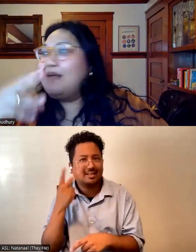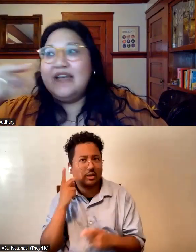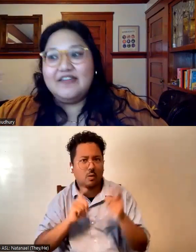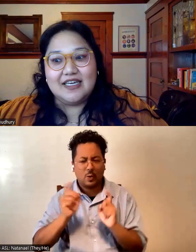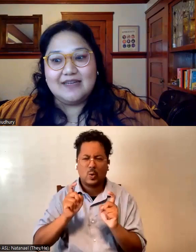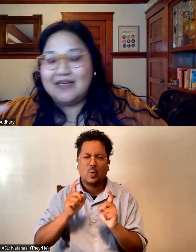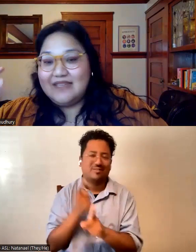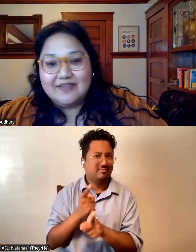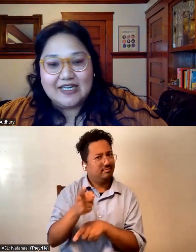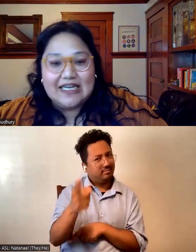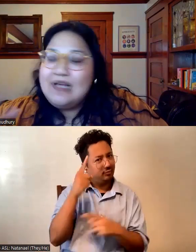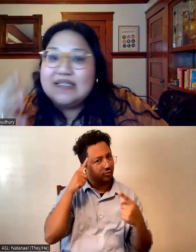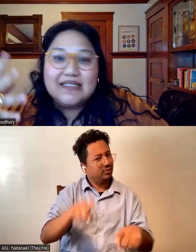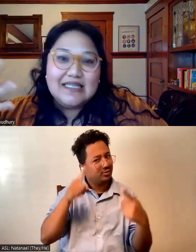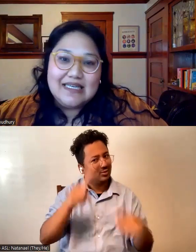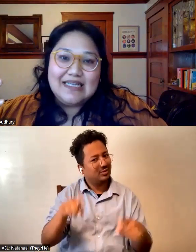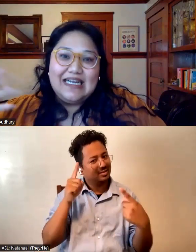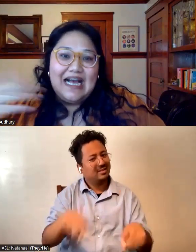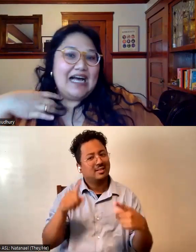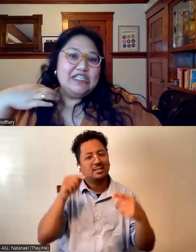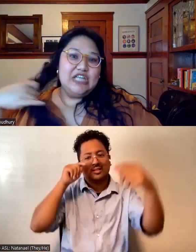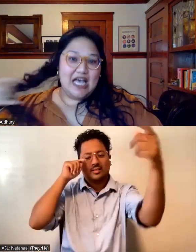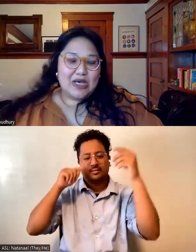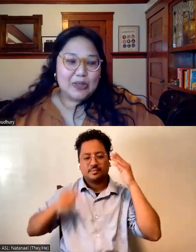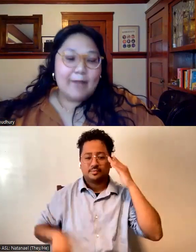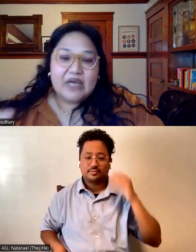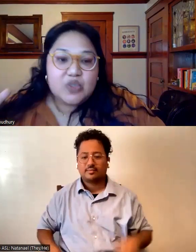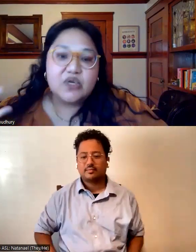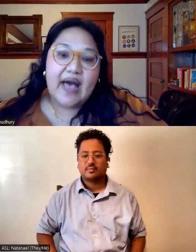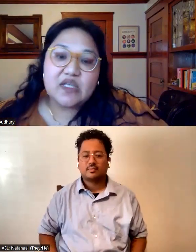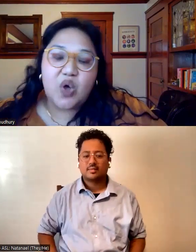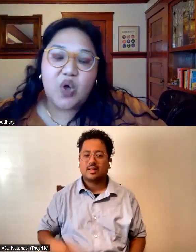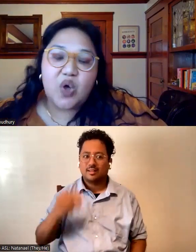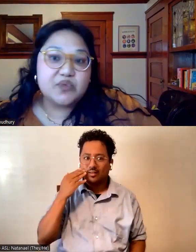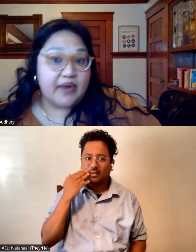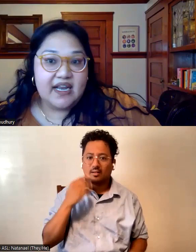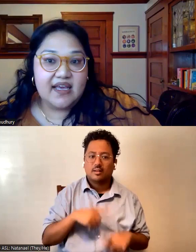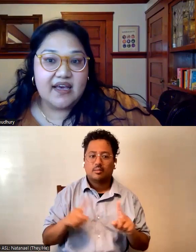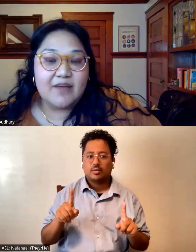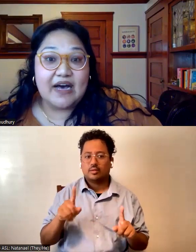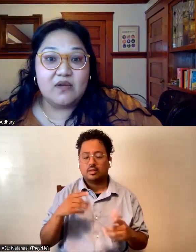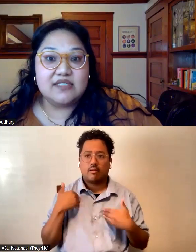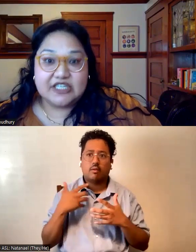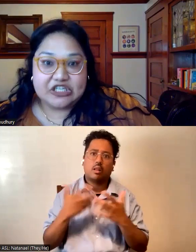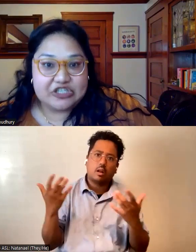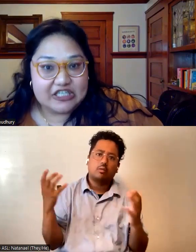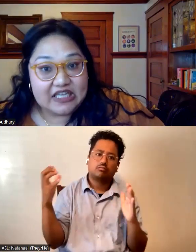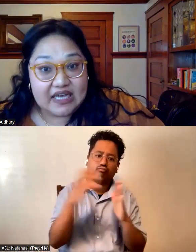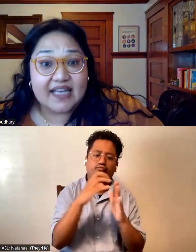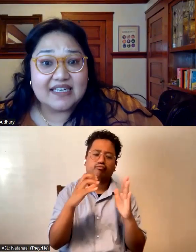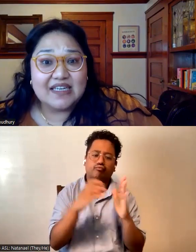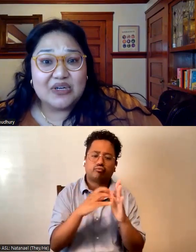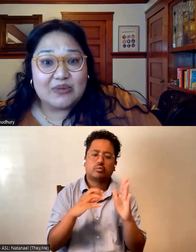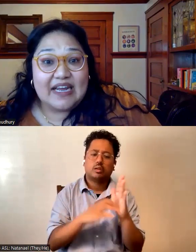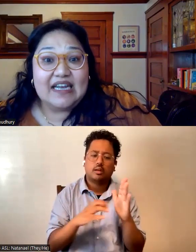Ooh, problematic figure. This anti-Black myth. I know, but also has all of this writing about digestion in the